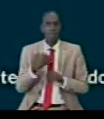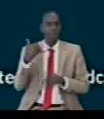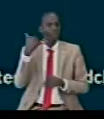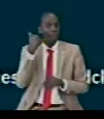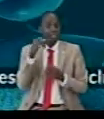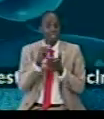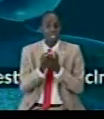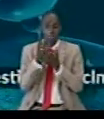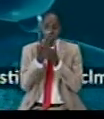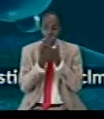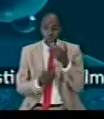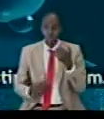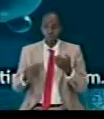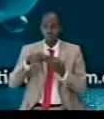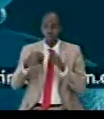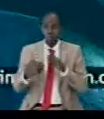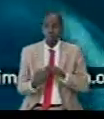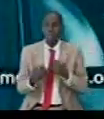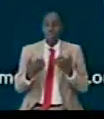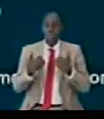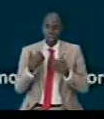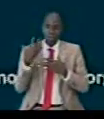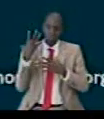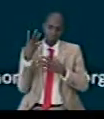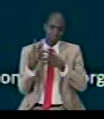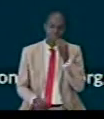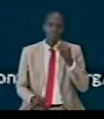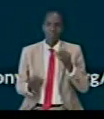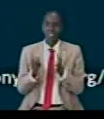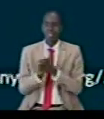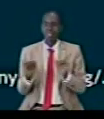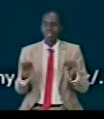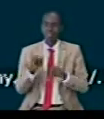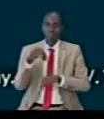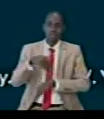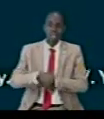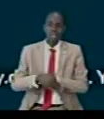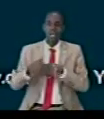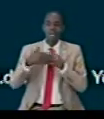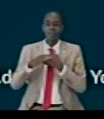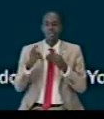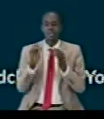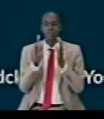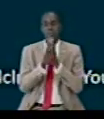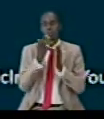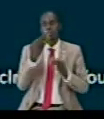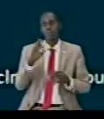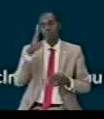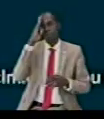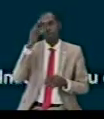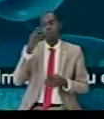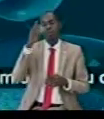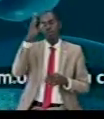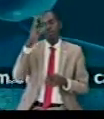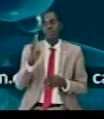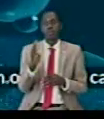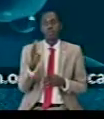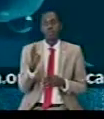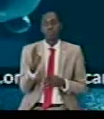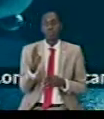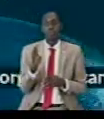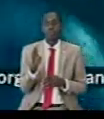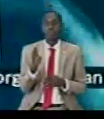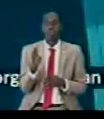had disappeared that same night, right after the prayer of the man of God. Mind you, they